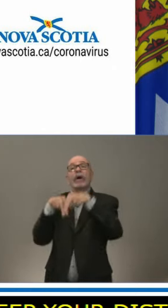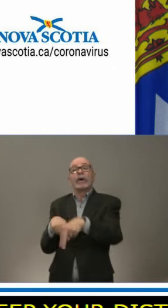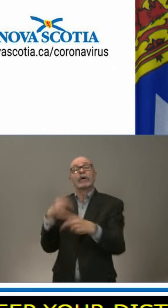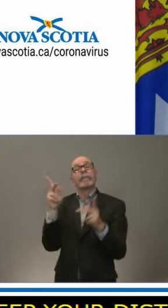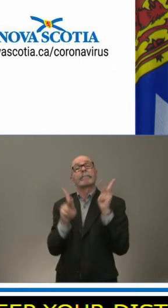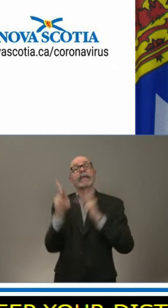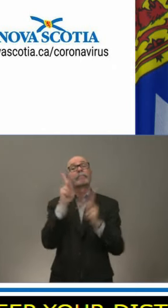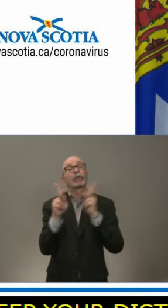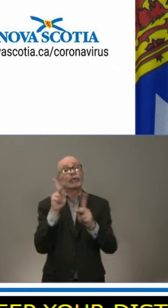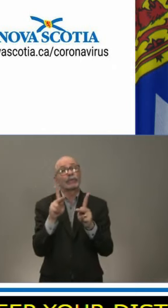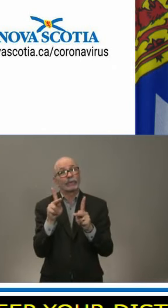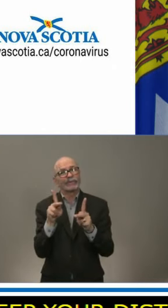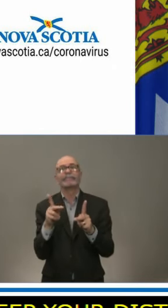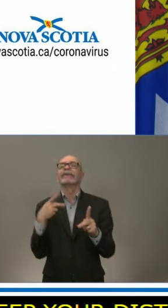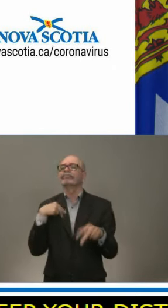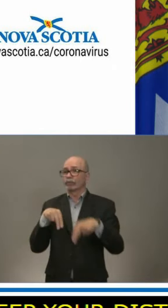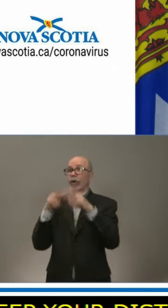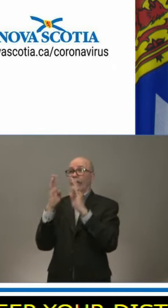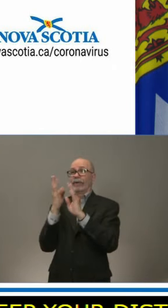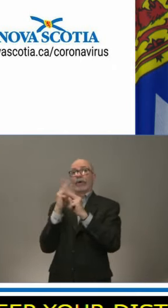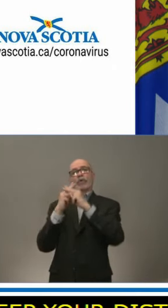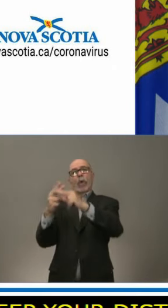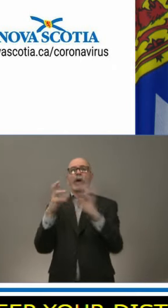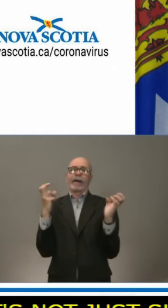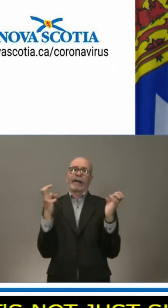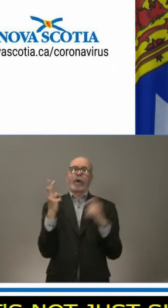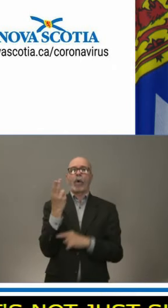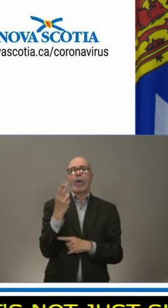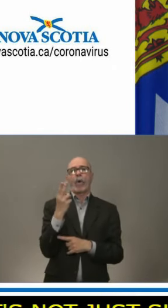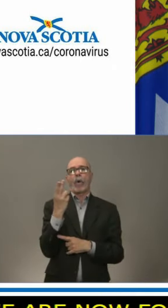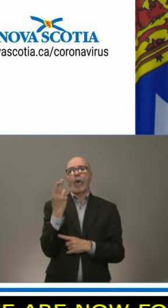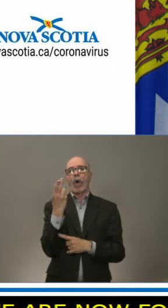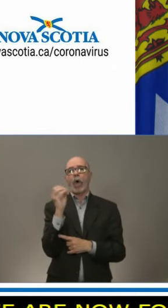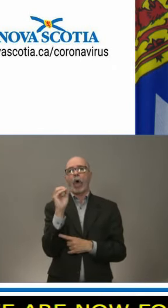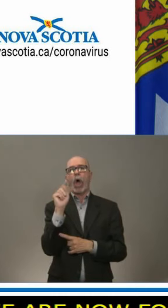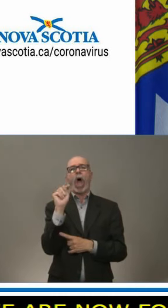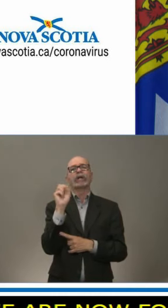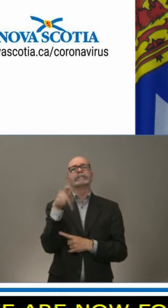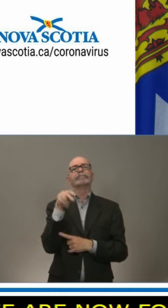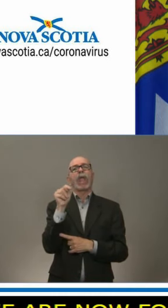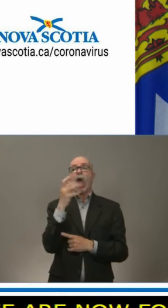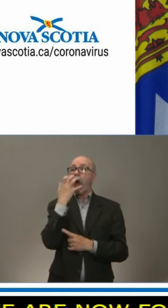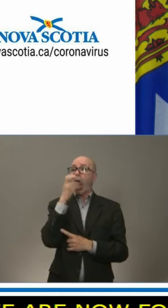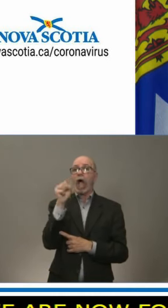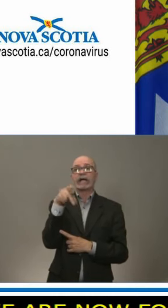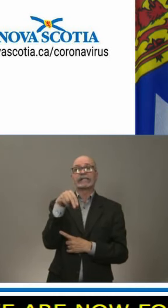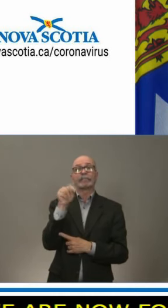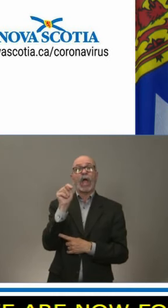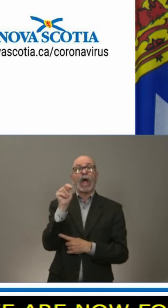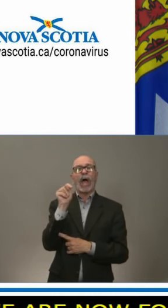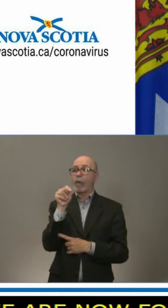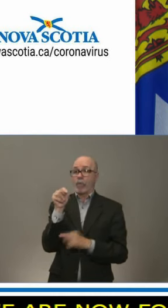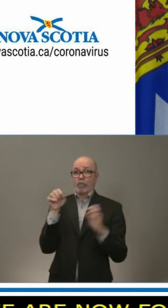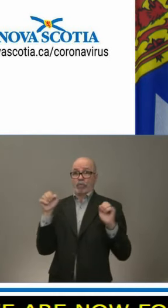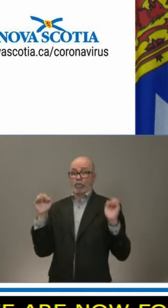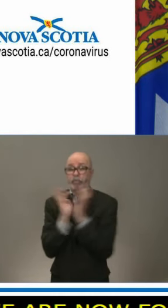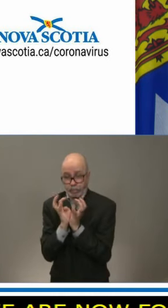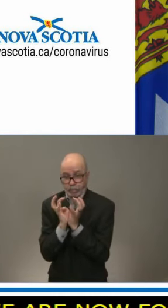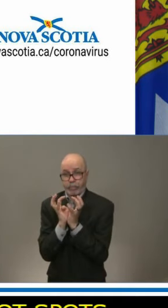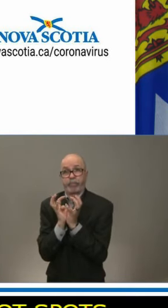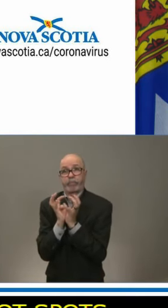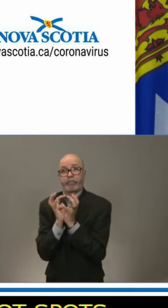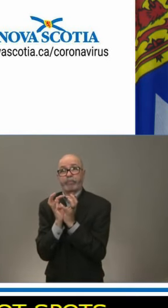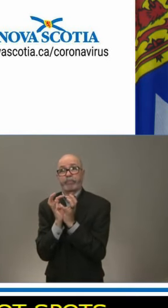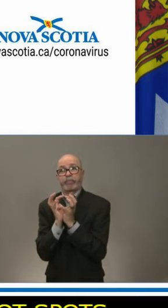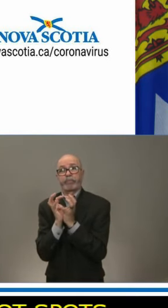deem to be hotspots. We don't know yet, but we have mobile units testing. They're in Enfield and they're in East and North